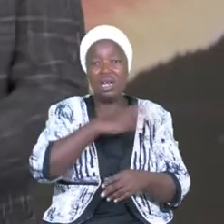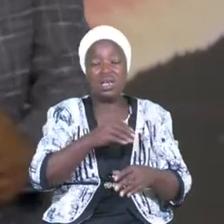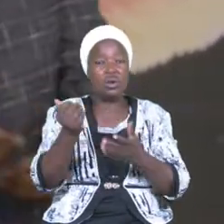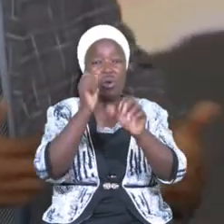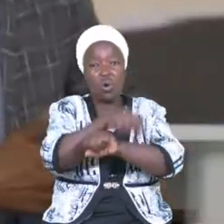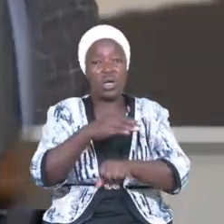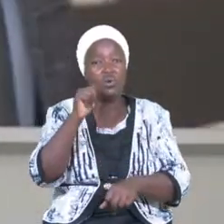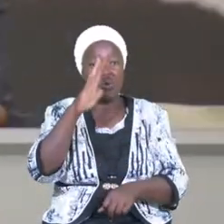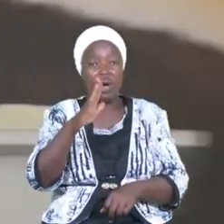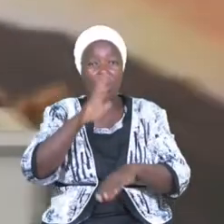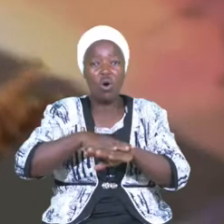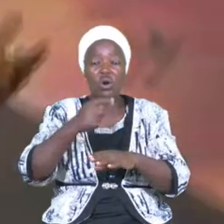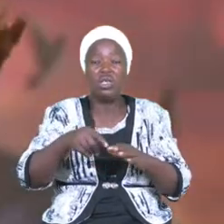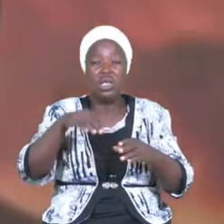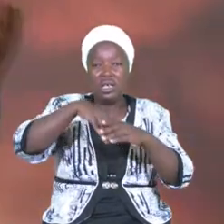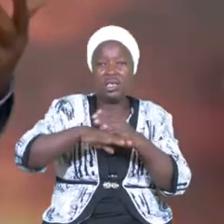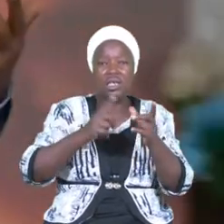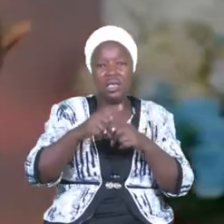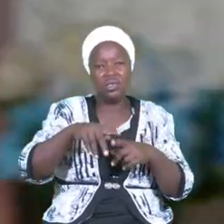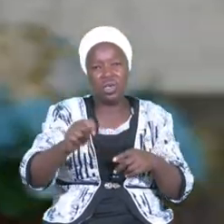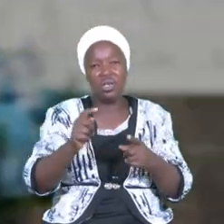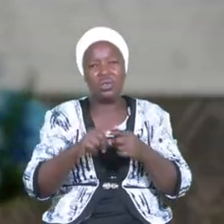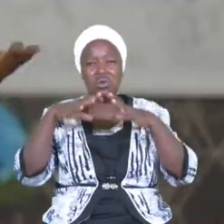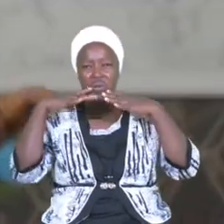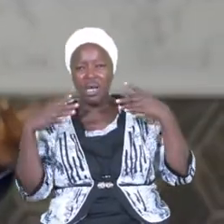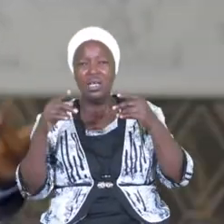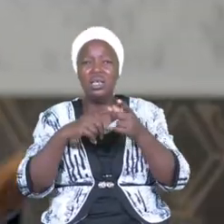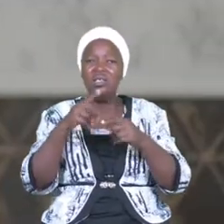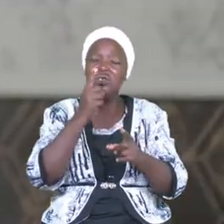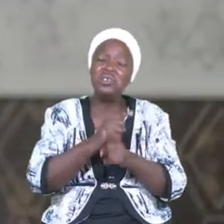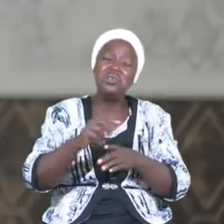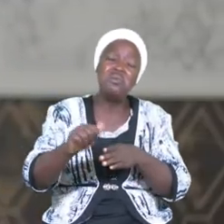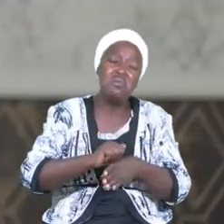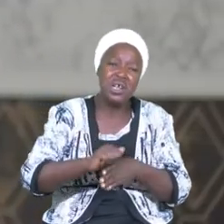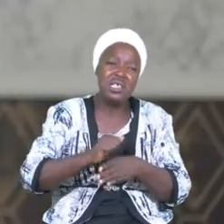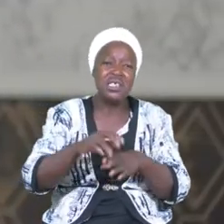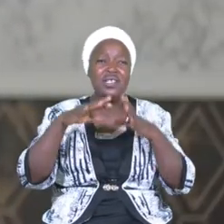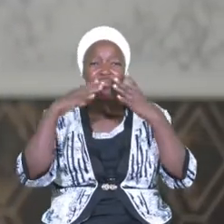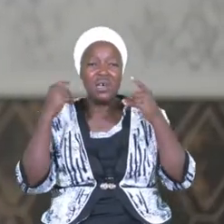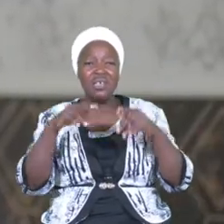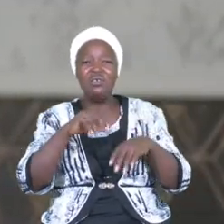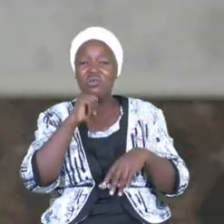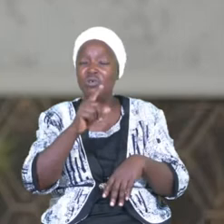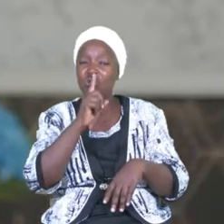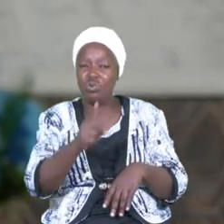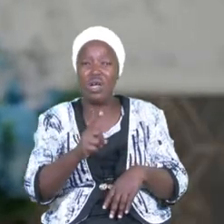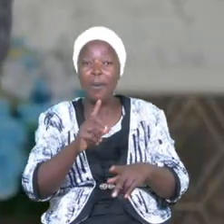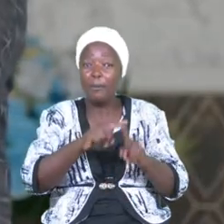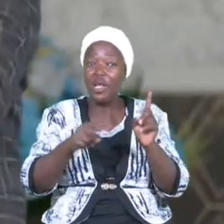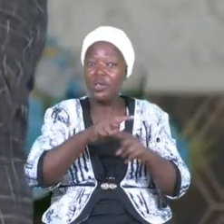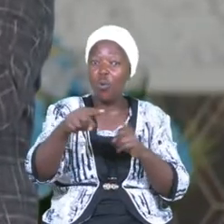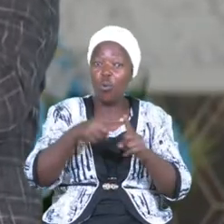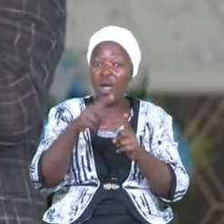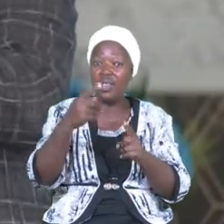side. If you try to smile, it's plastic smile. It's not real. But when the power